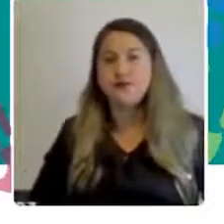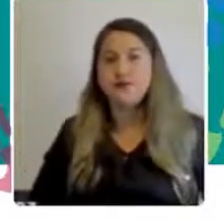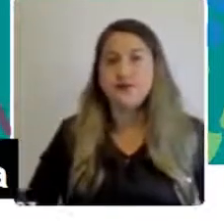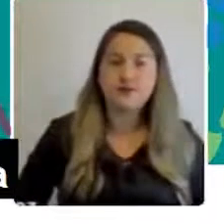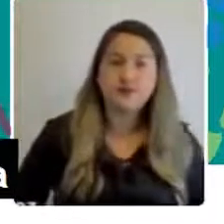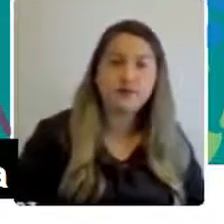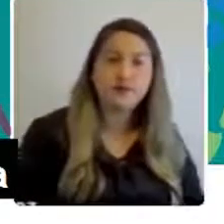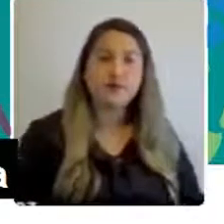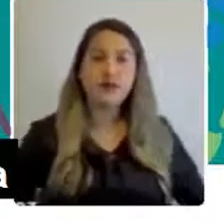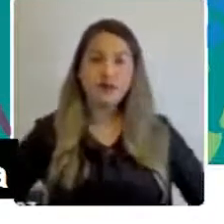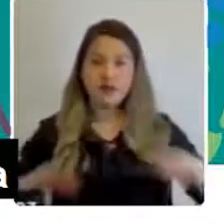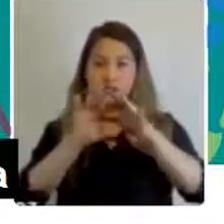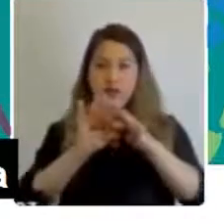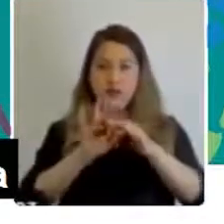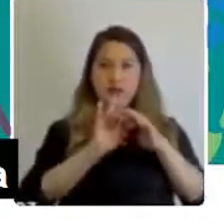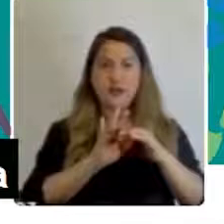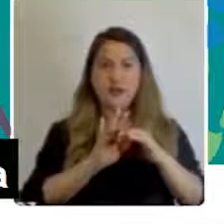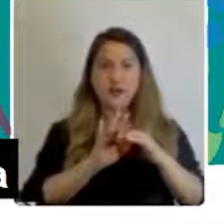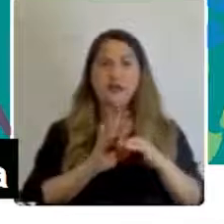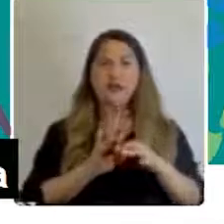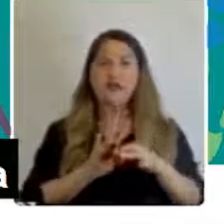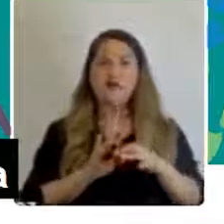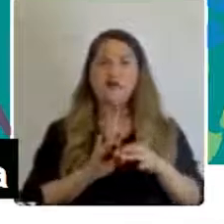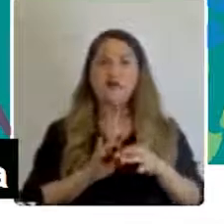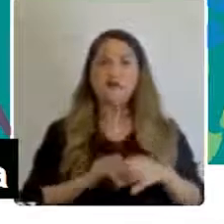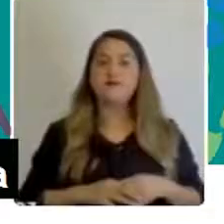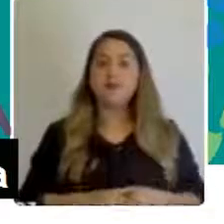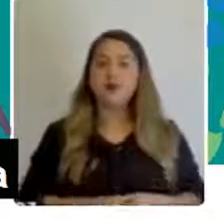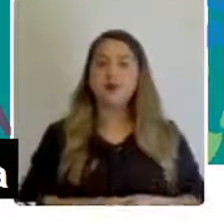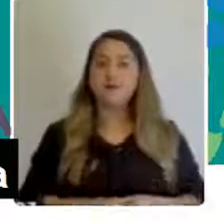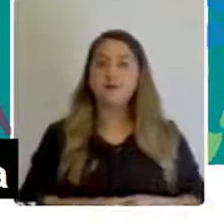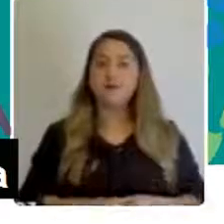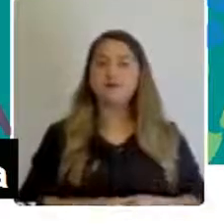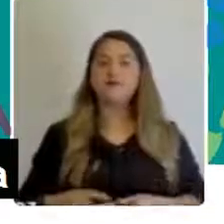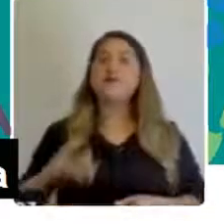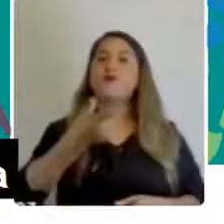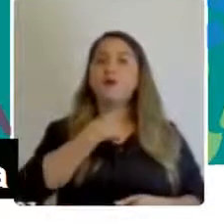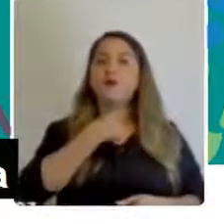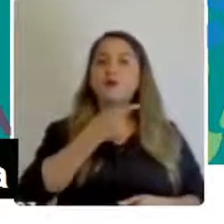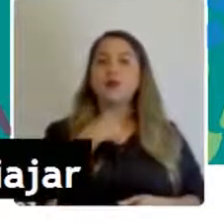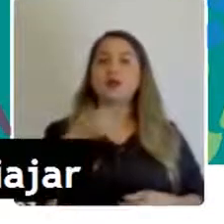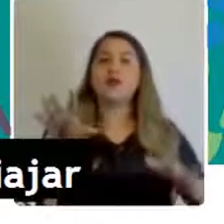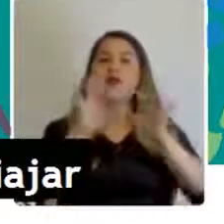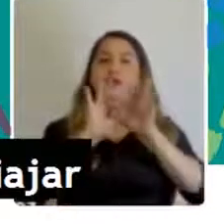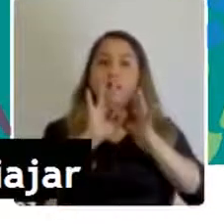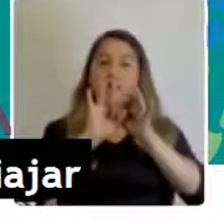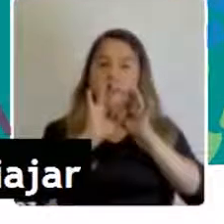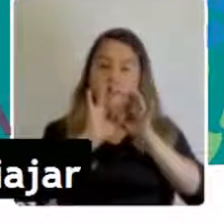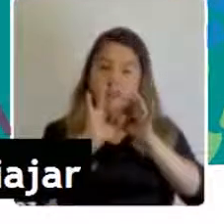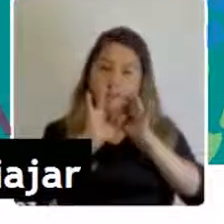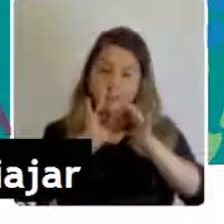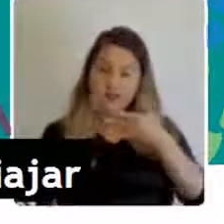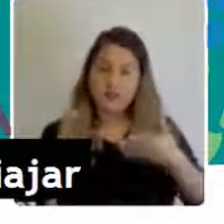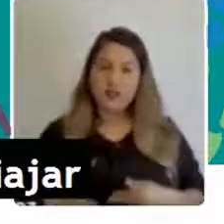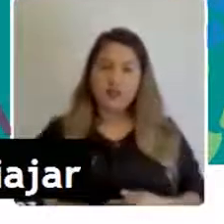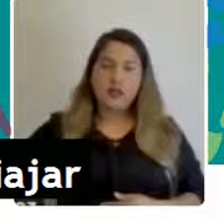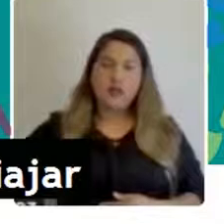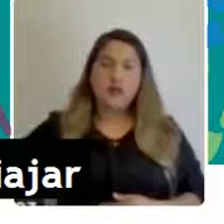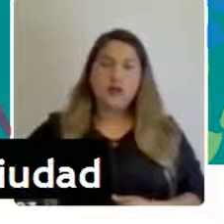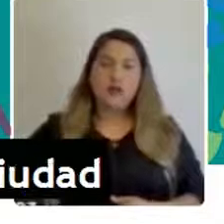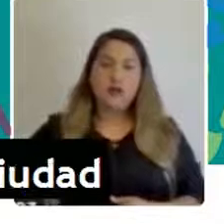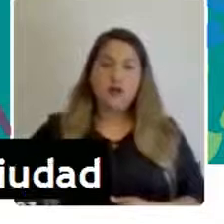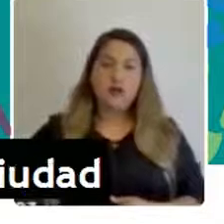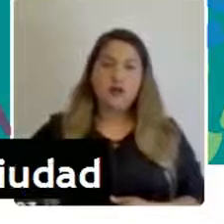and I would like to thank you, and I wish you to invite to visit Rome. Unfortunately, we cannot travel